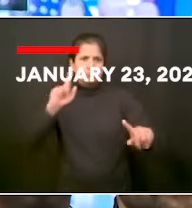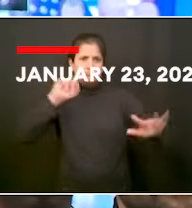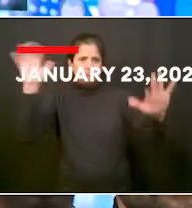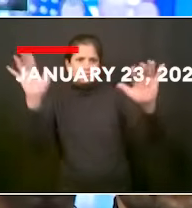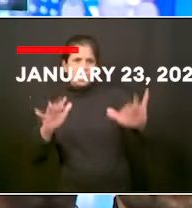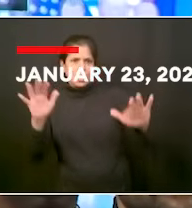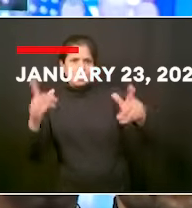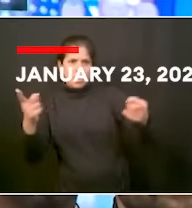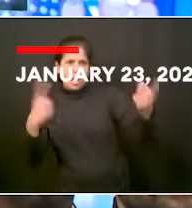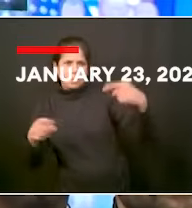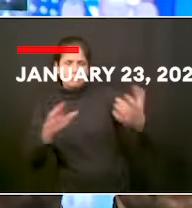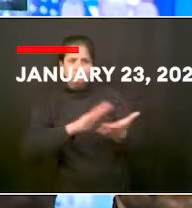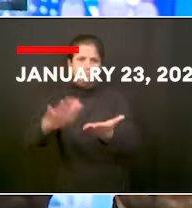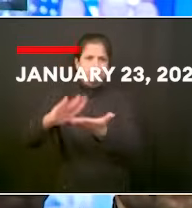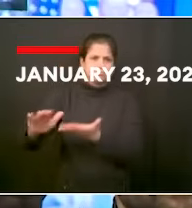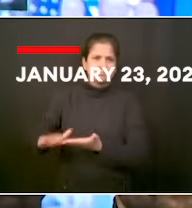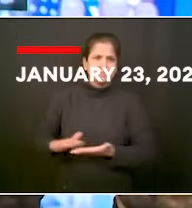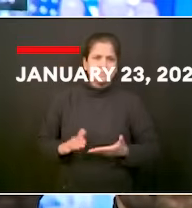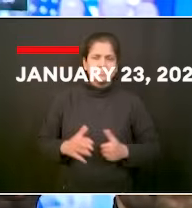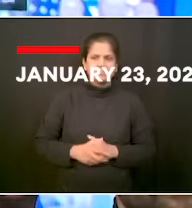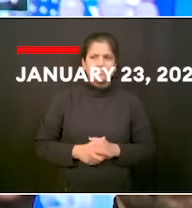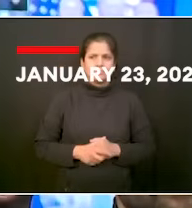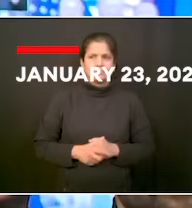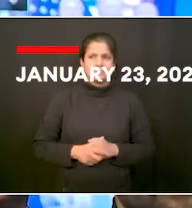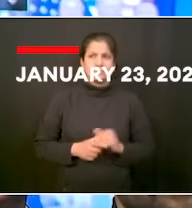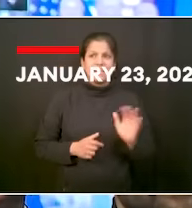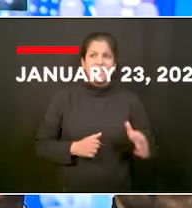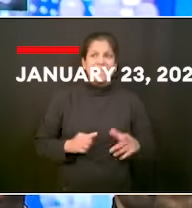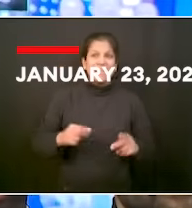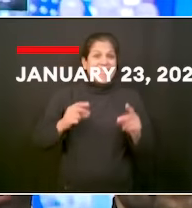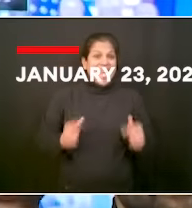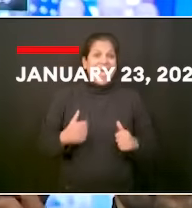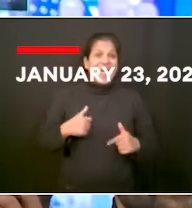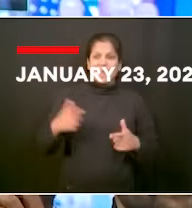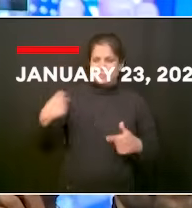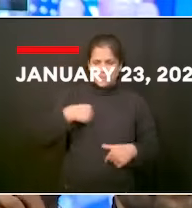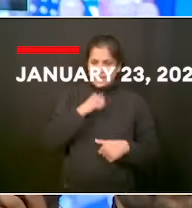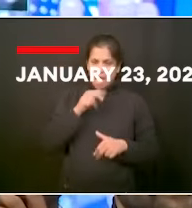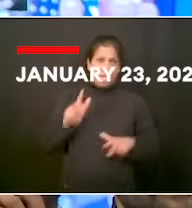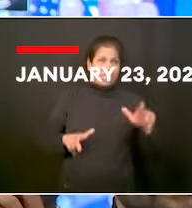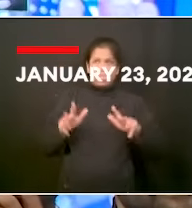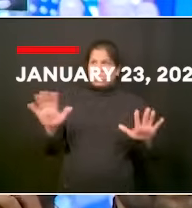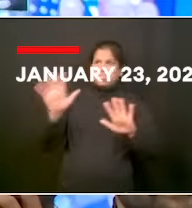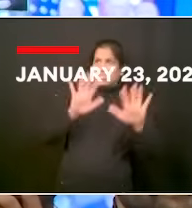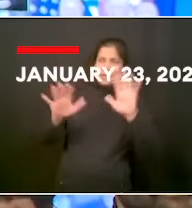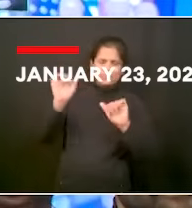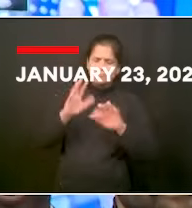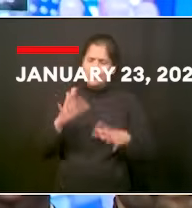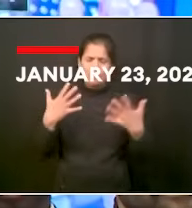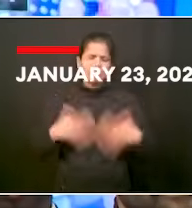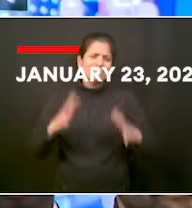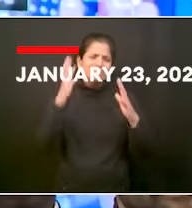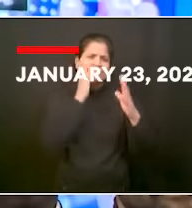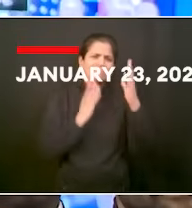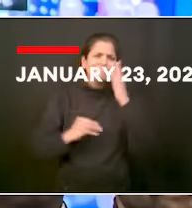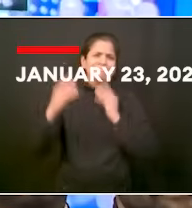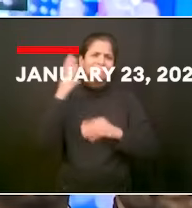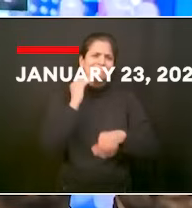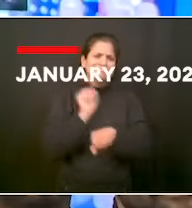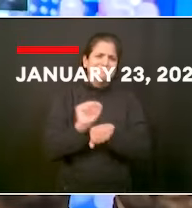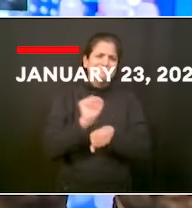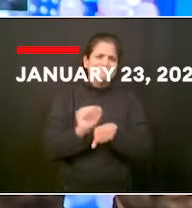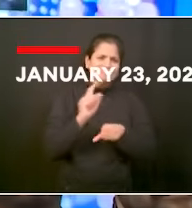storms. New Yorkers have handled big storms, and we're ready to do this again this weekend. The mayor mentioned all